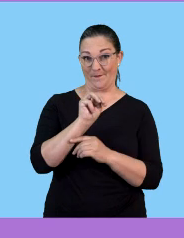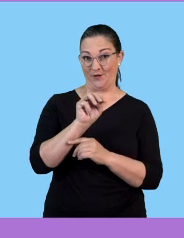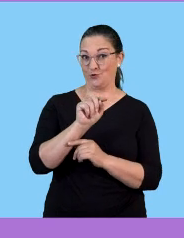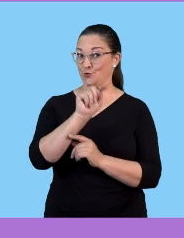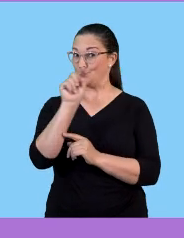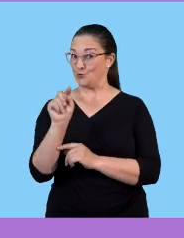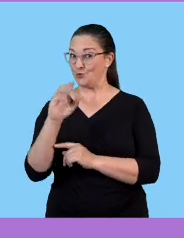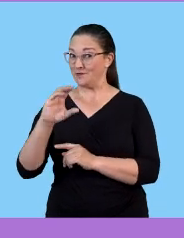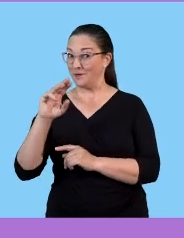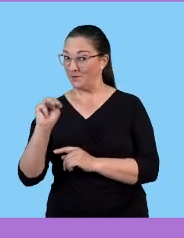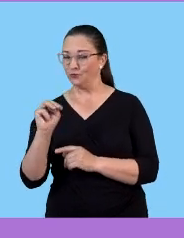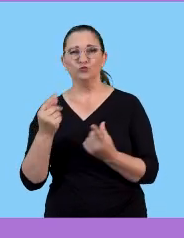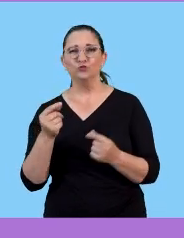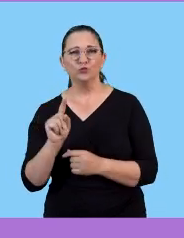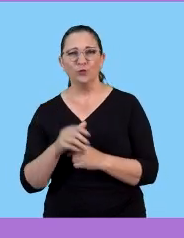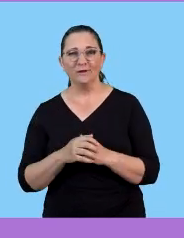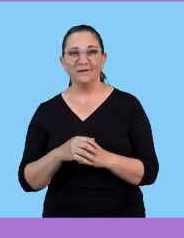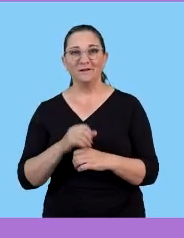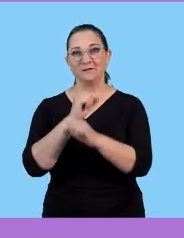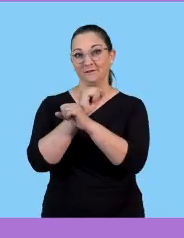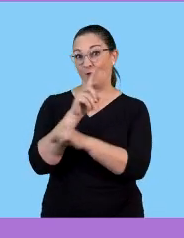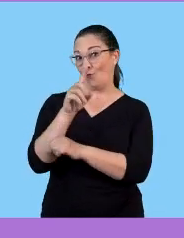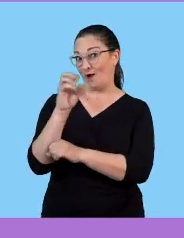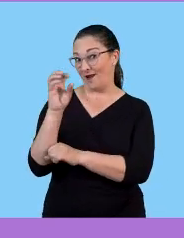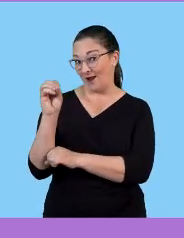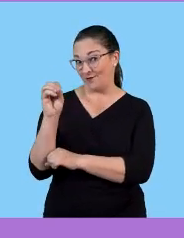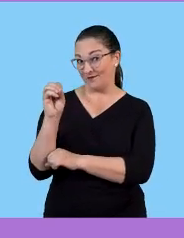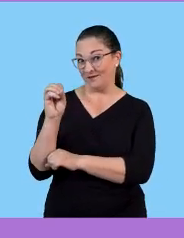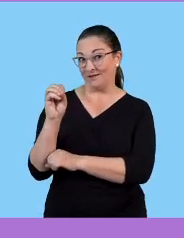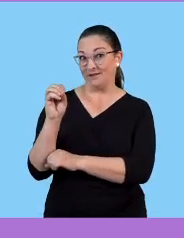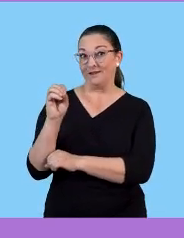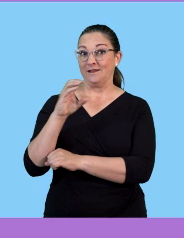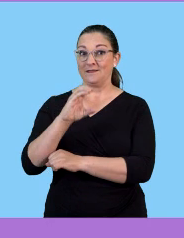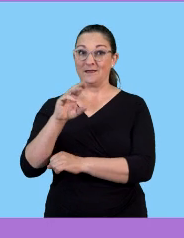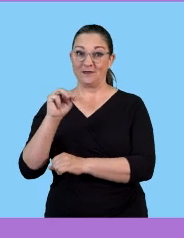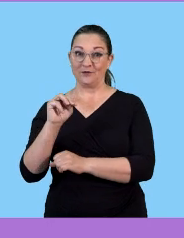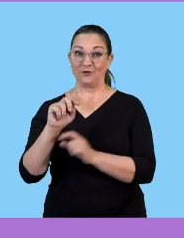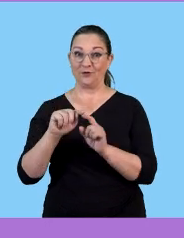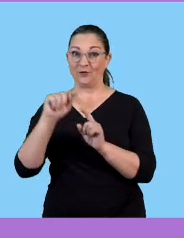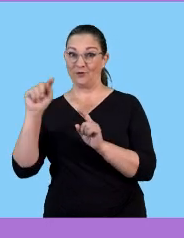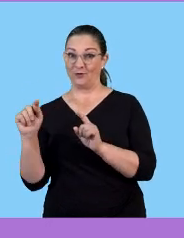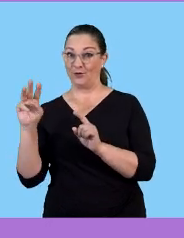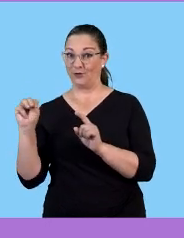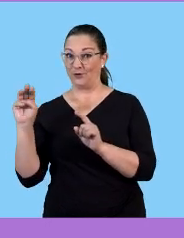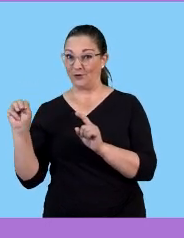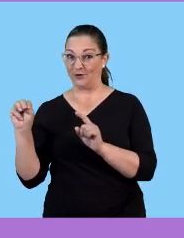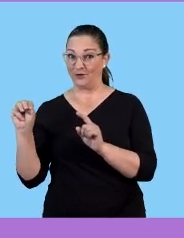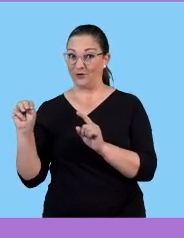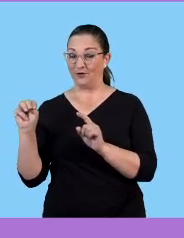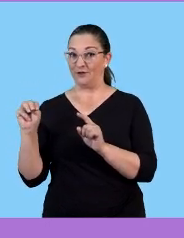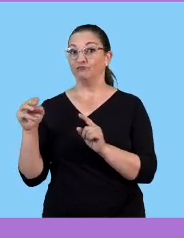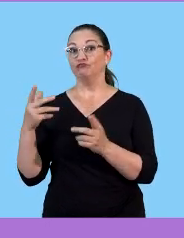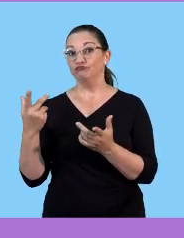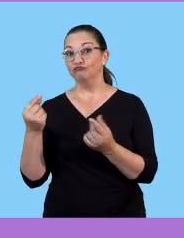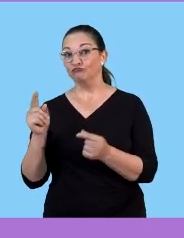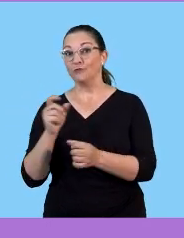I go from meters to centimeters, what must I do? Times by 100. And if I'm going from centimeters to millimeters, I'm